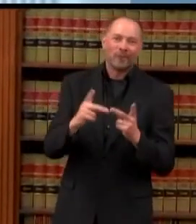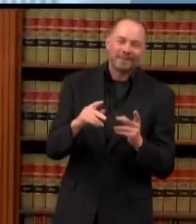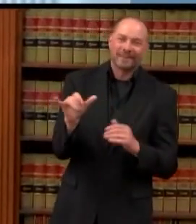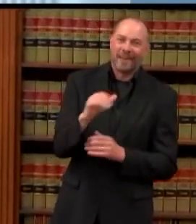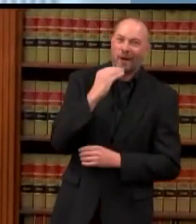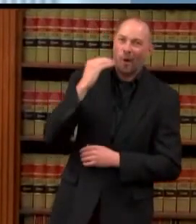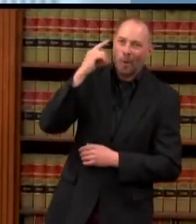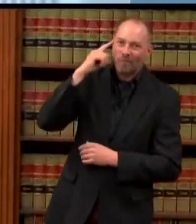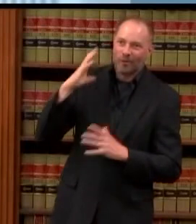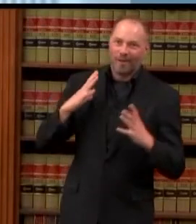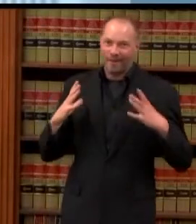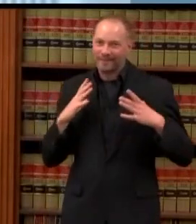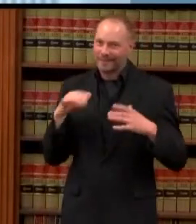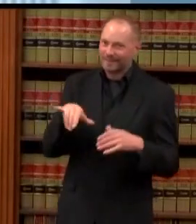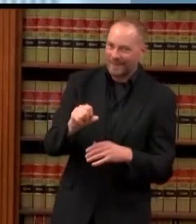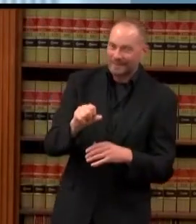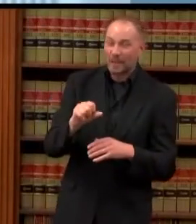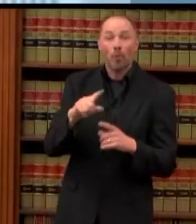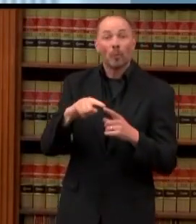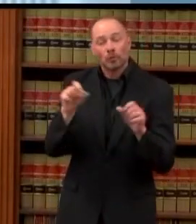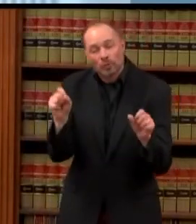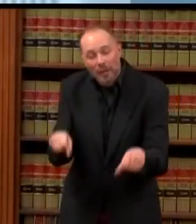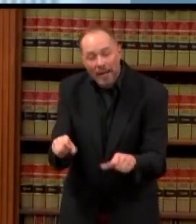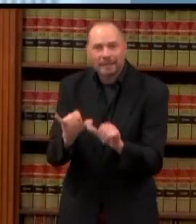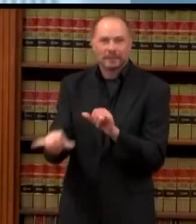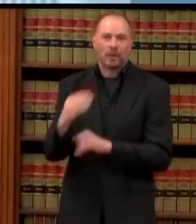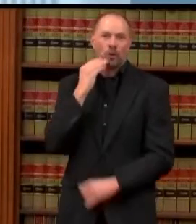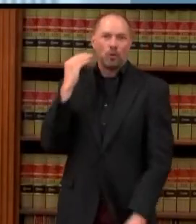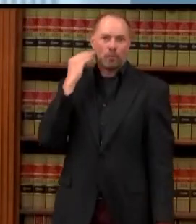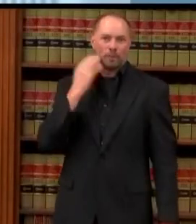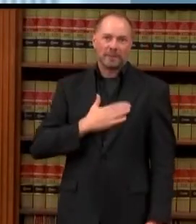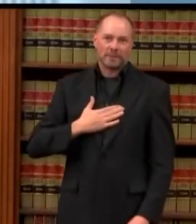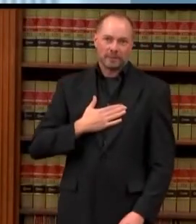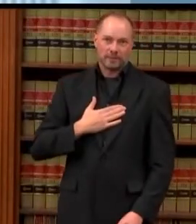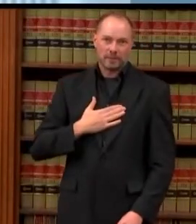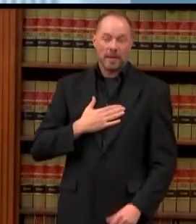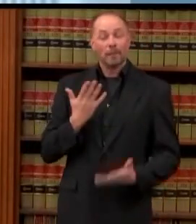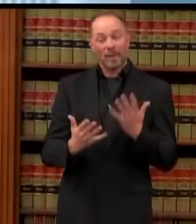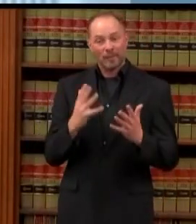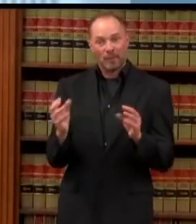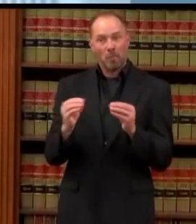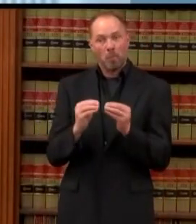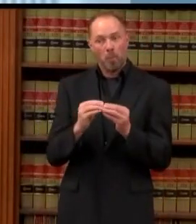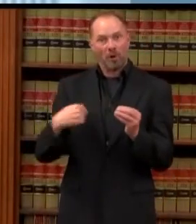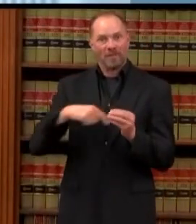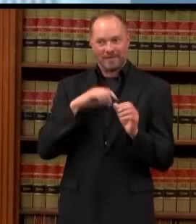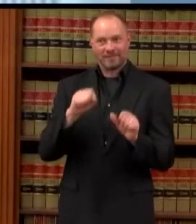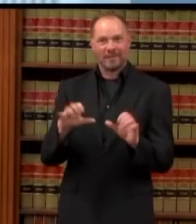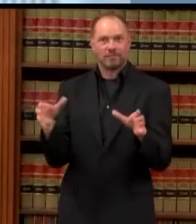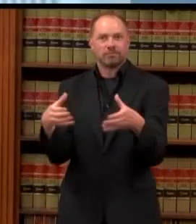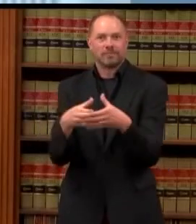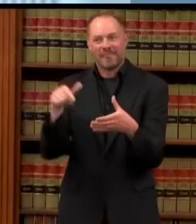so when you can, stay home. And maybe more of us can be together this